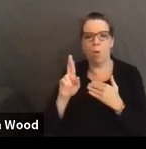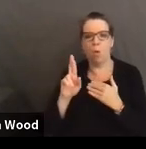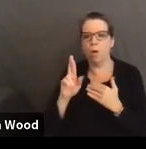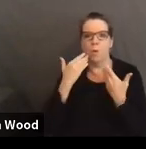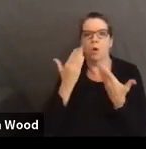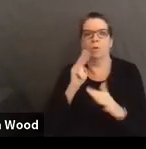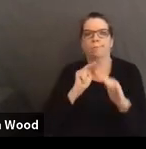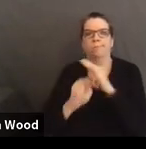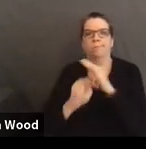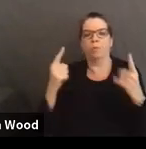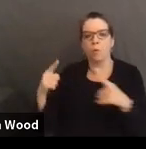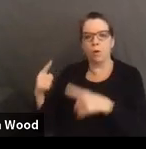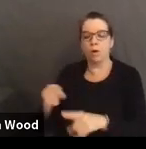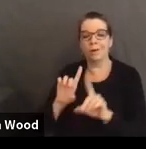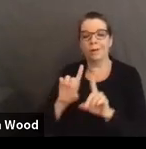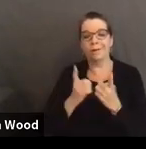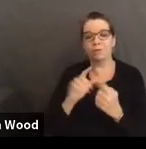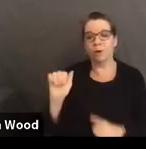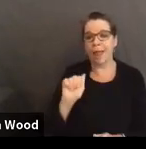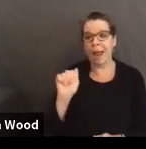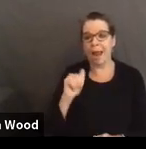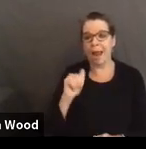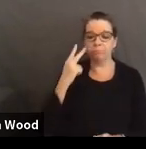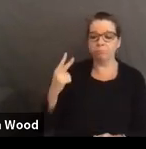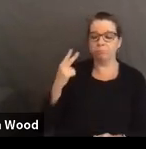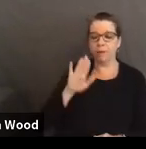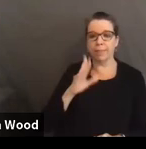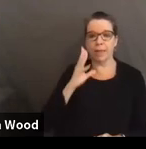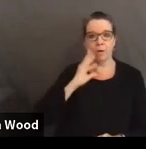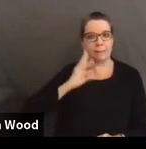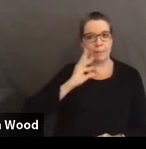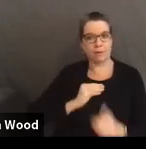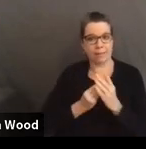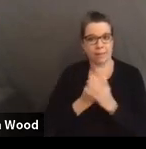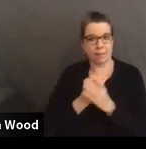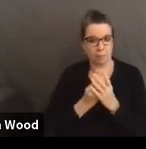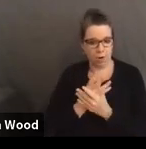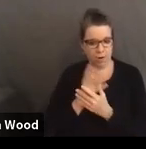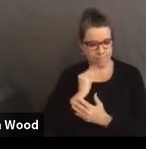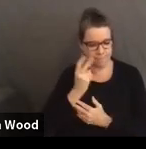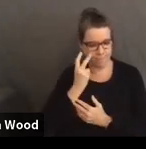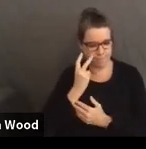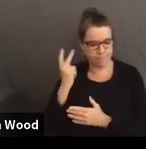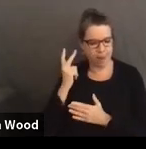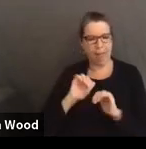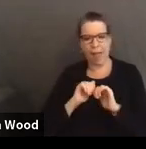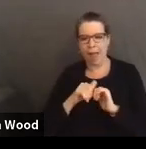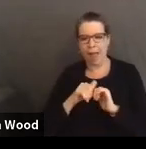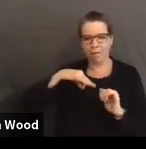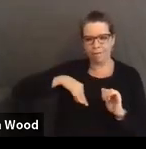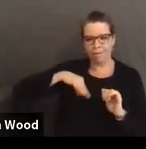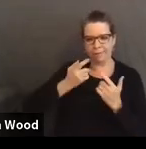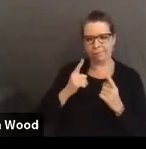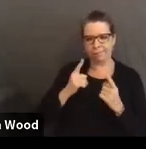options. District A reflected on their experience in the spring and considered how effective their adopted